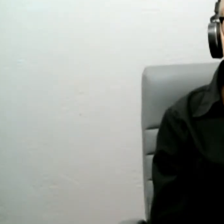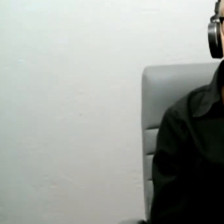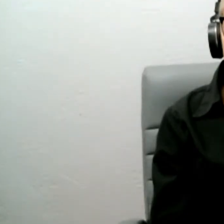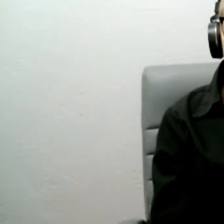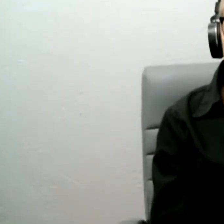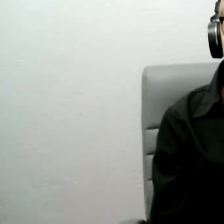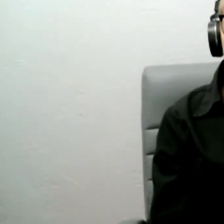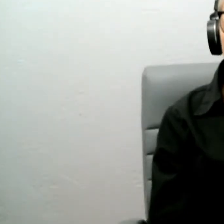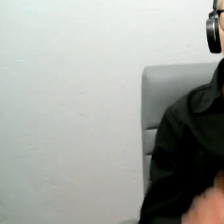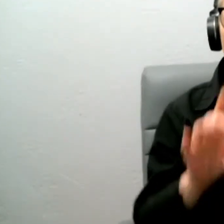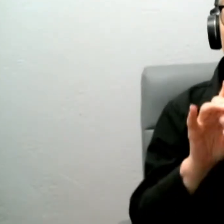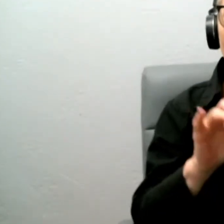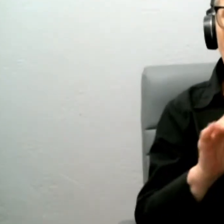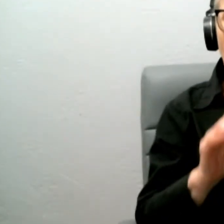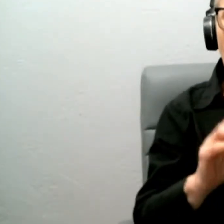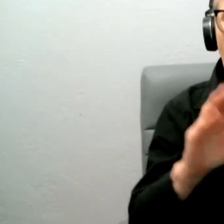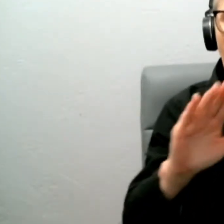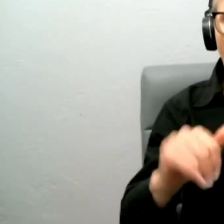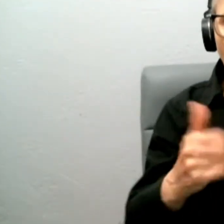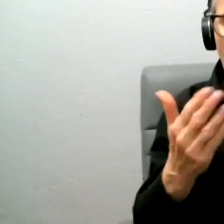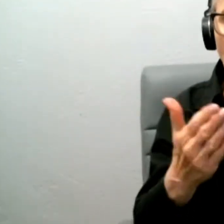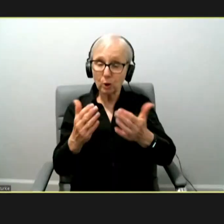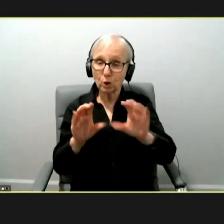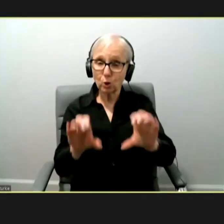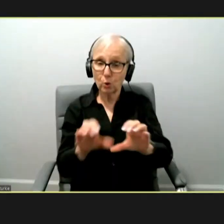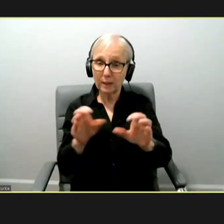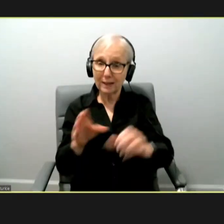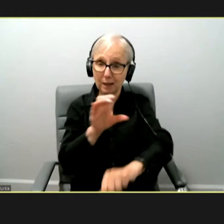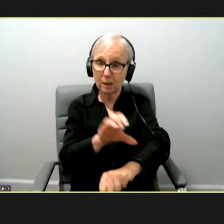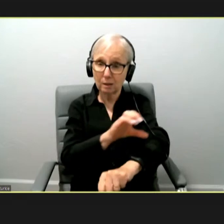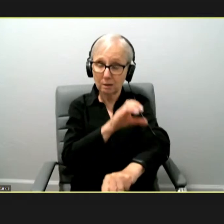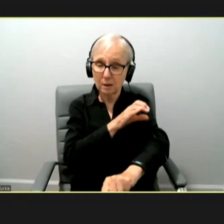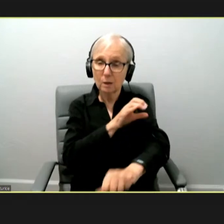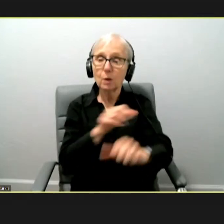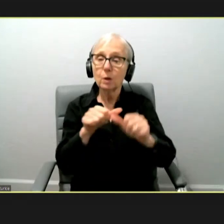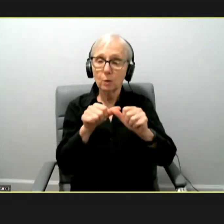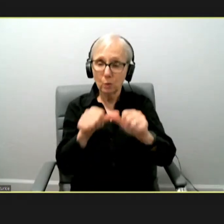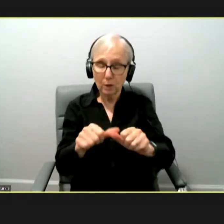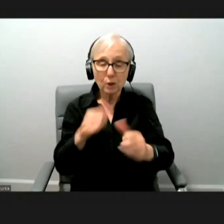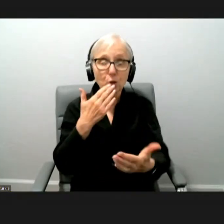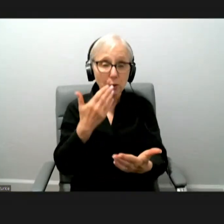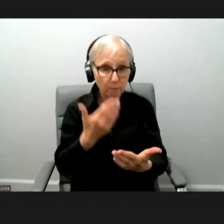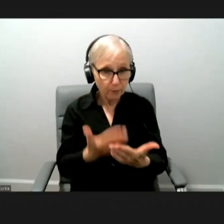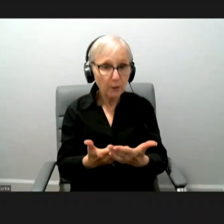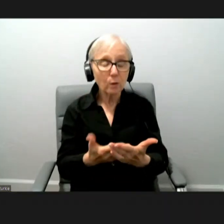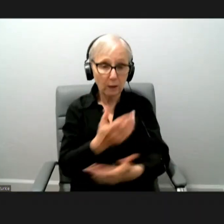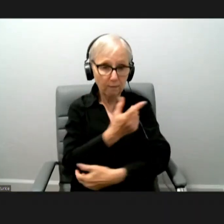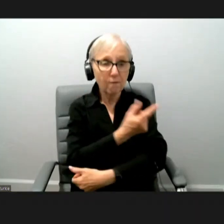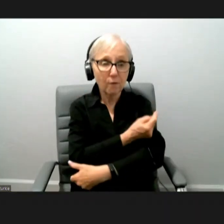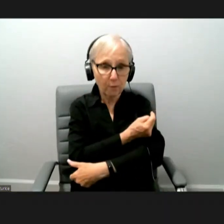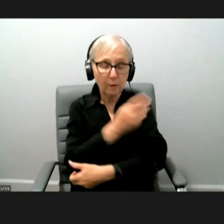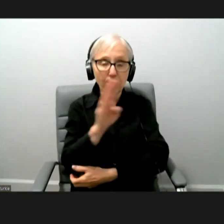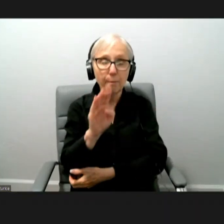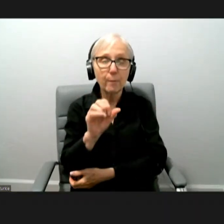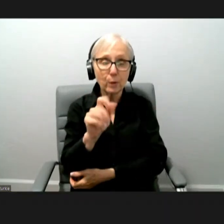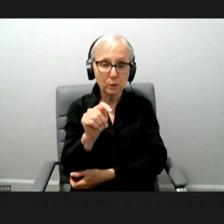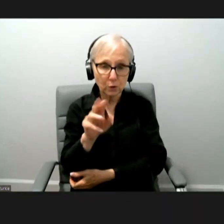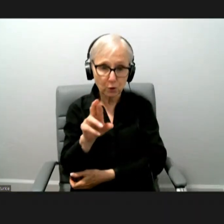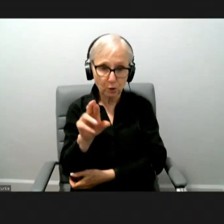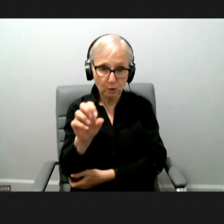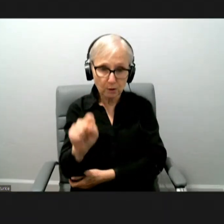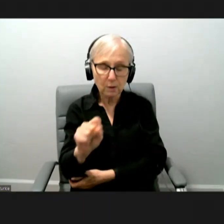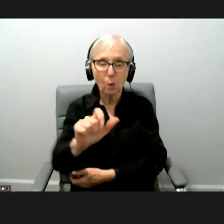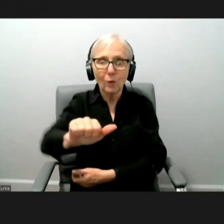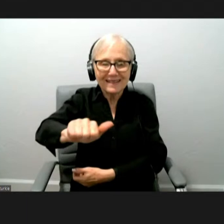And then in terms of how we are doing overall, Colorado actually continues to do pretty well for boosters. We are 10th